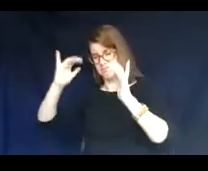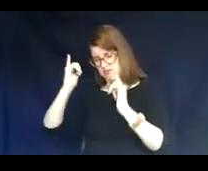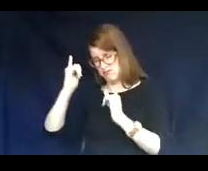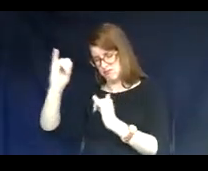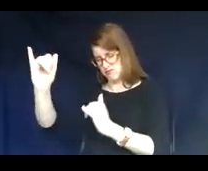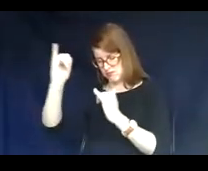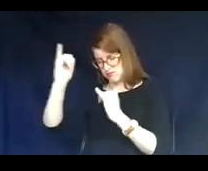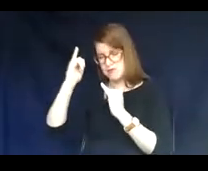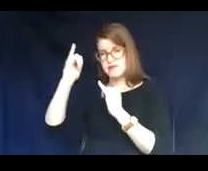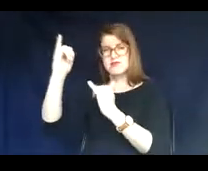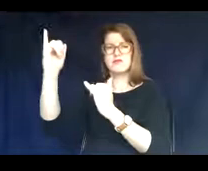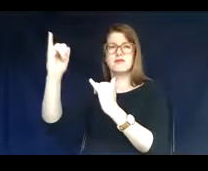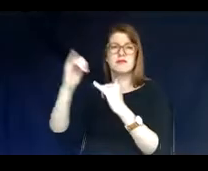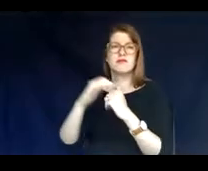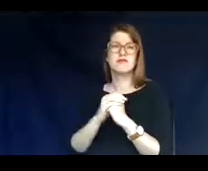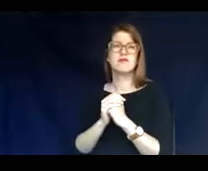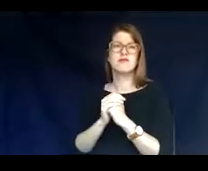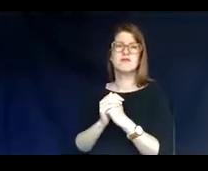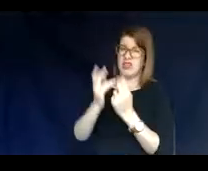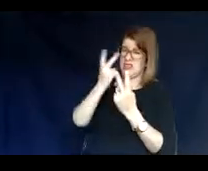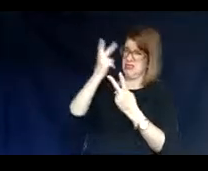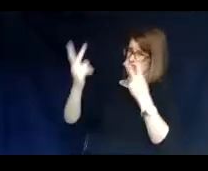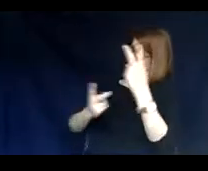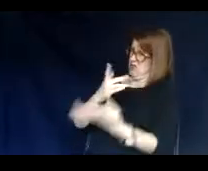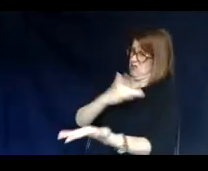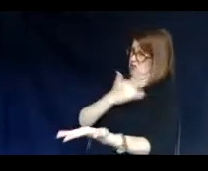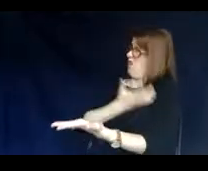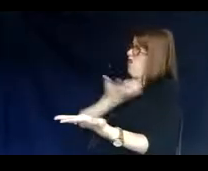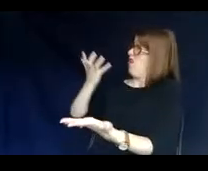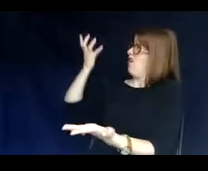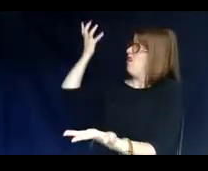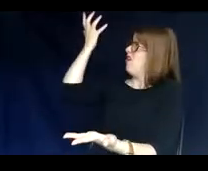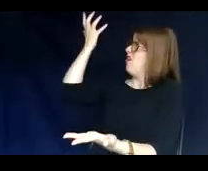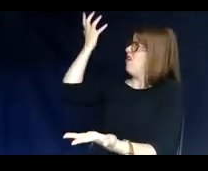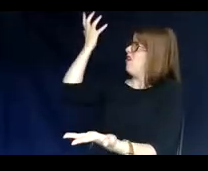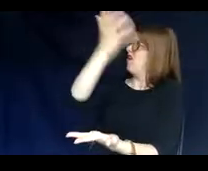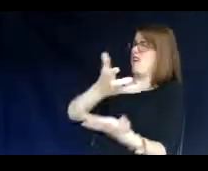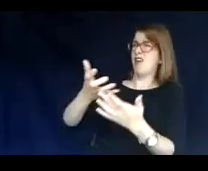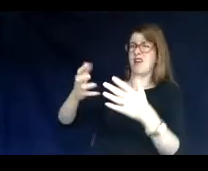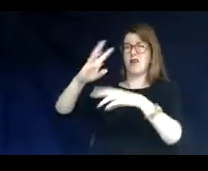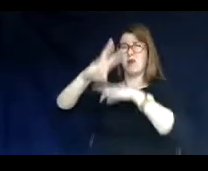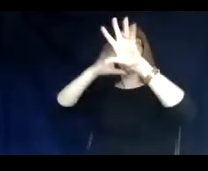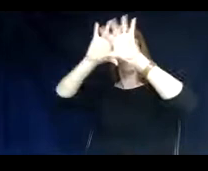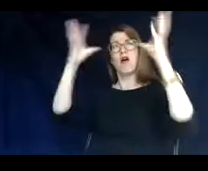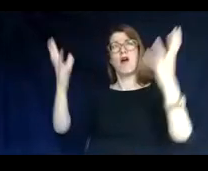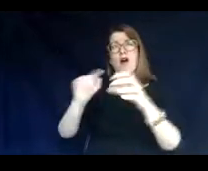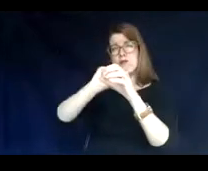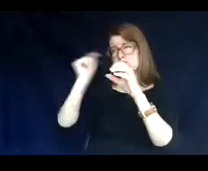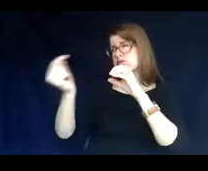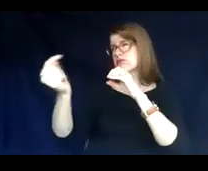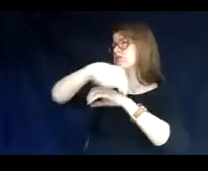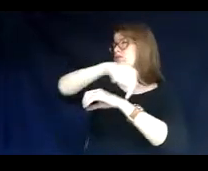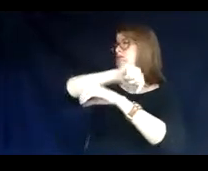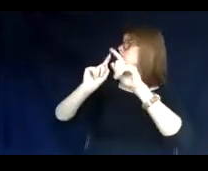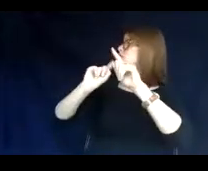will I. I see your heart a million different ways.